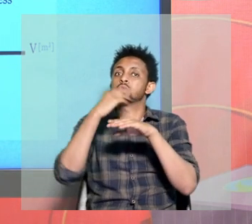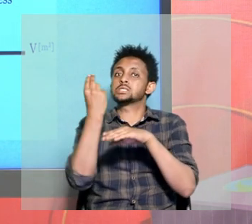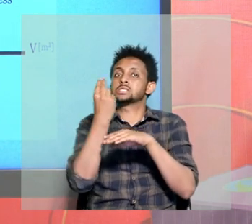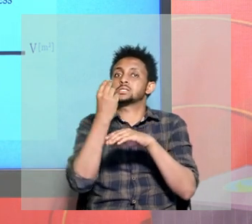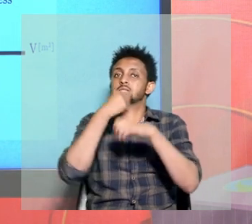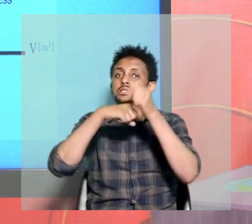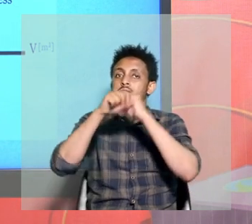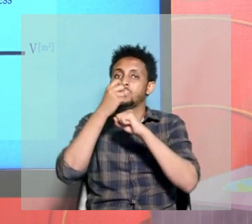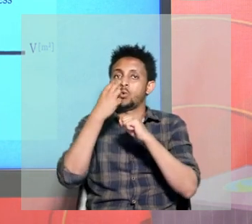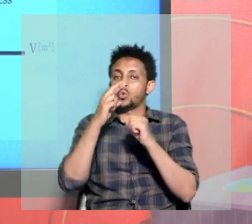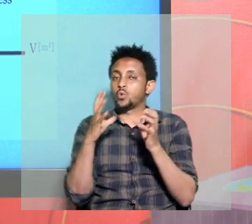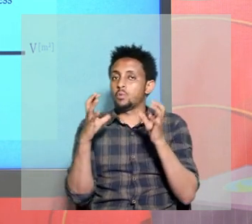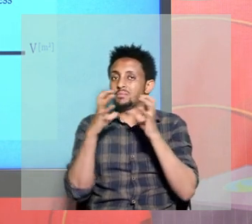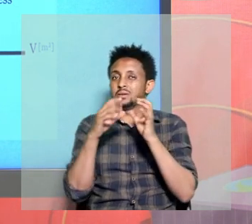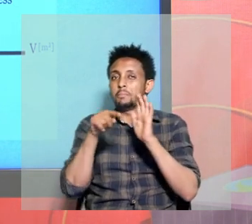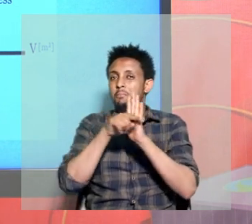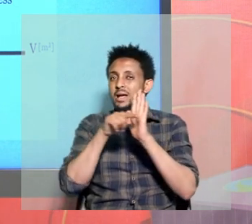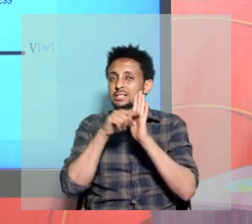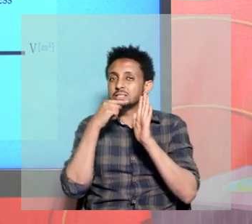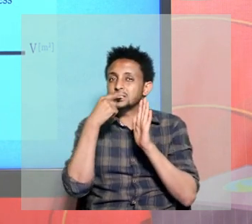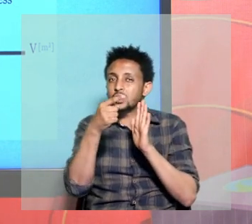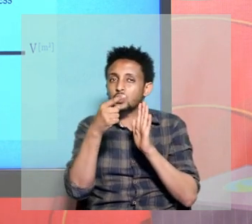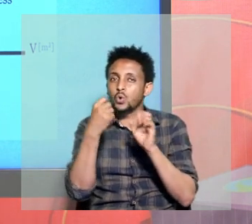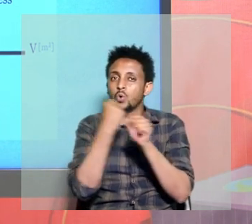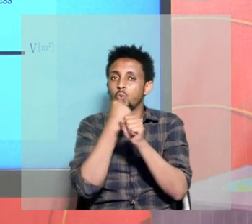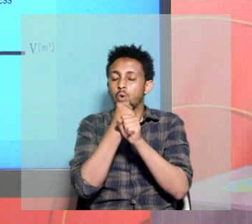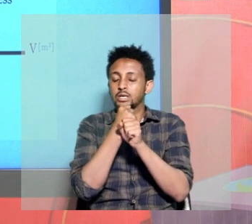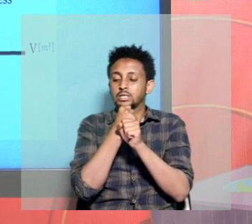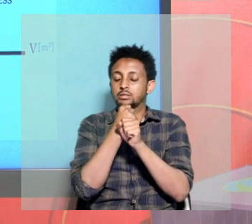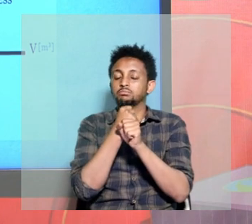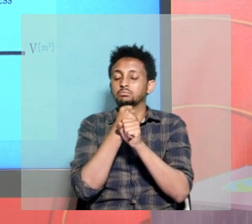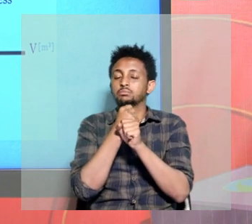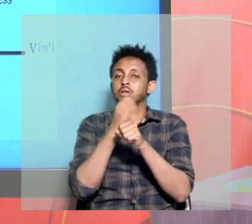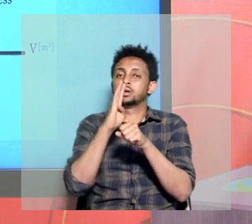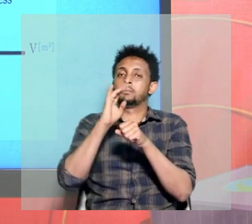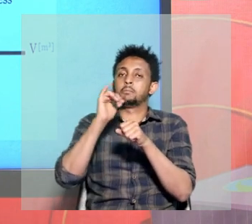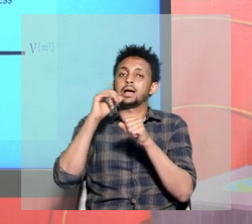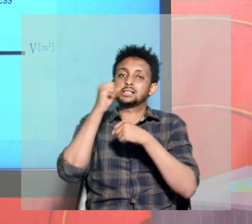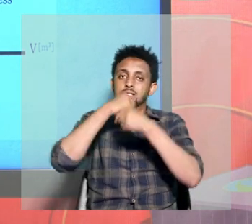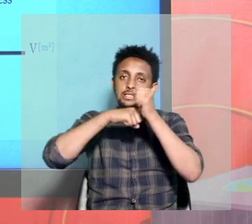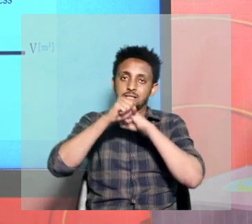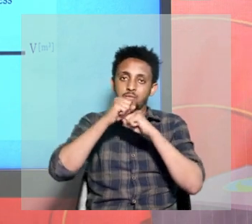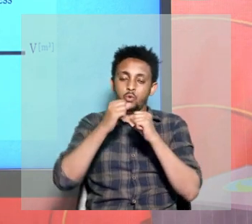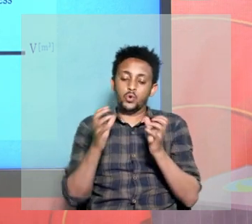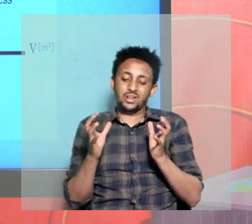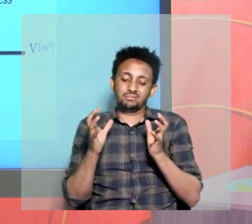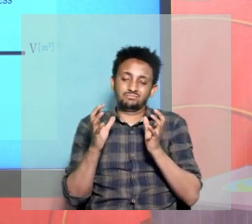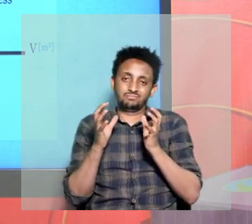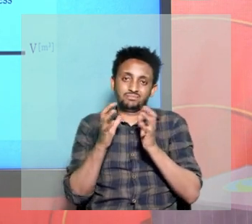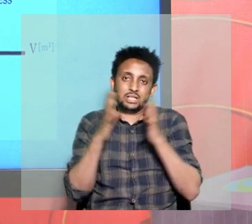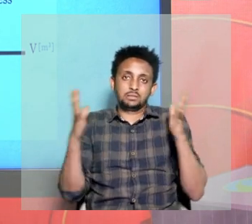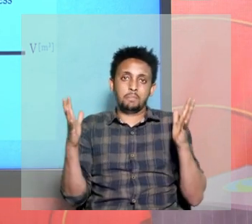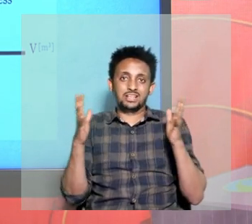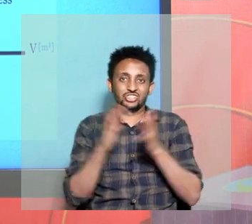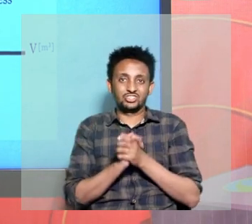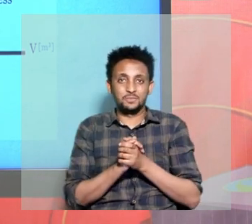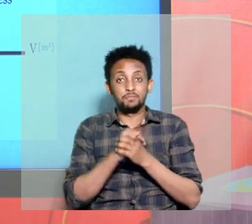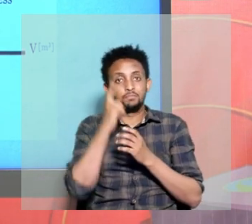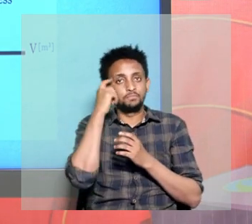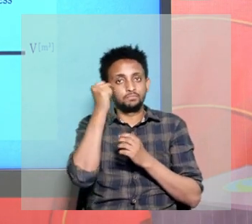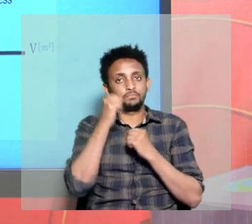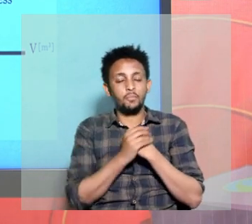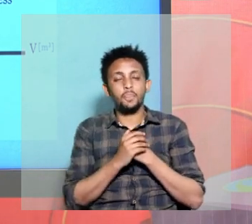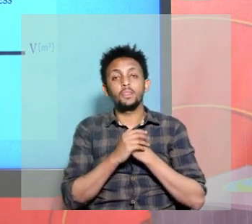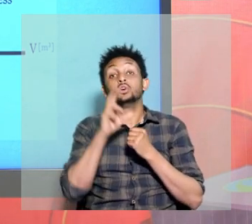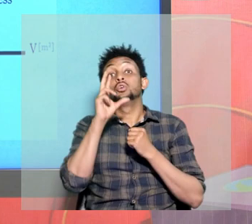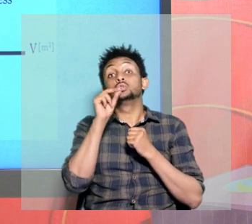for compression. The minus sign tells you work is done by the system or it might be expansion. Keep that in your mind.